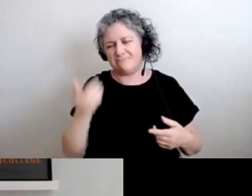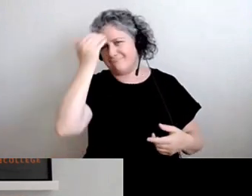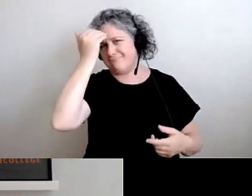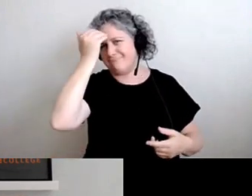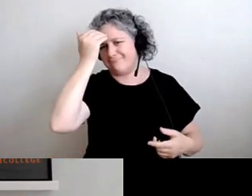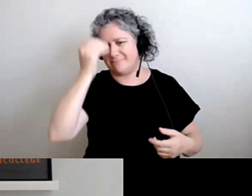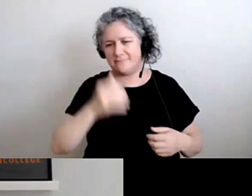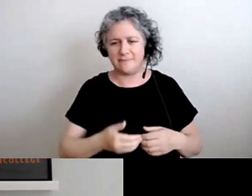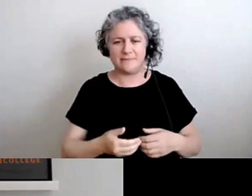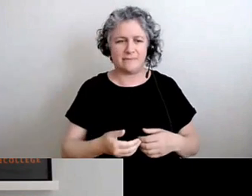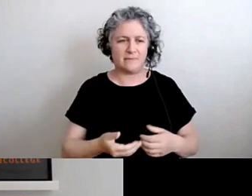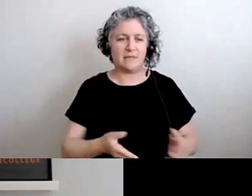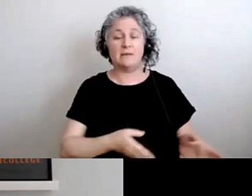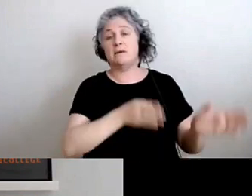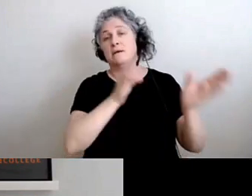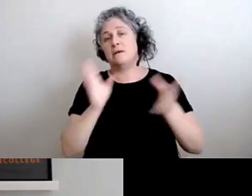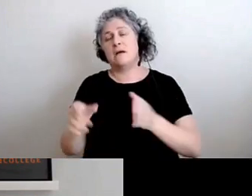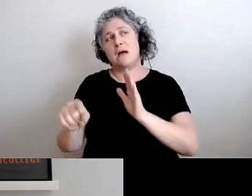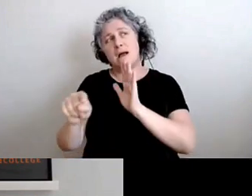Now, my negatives.